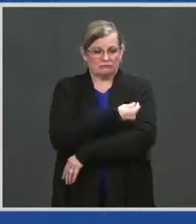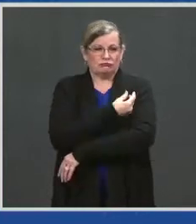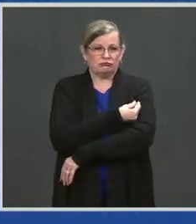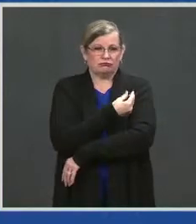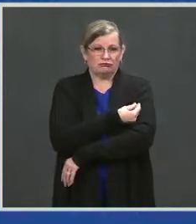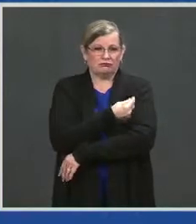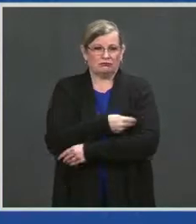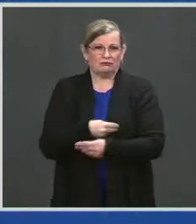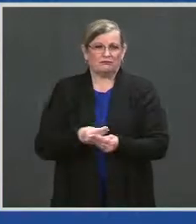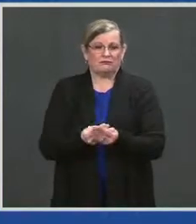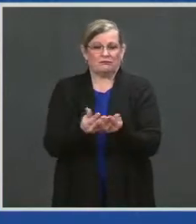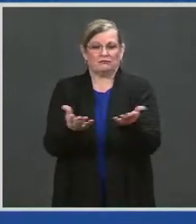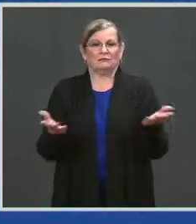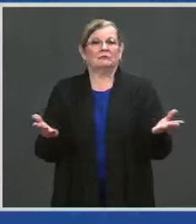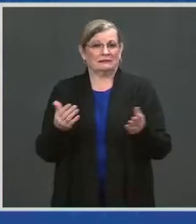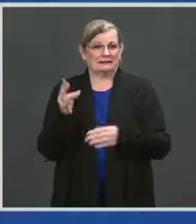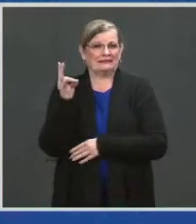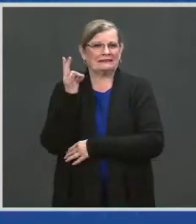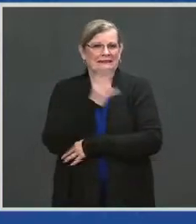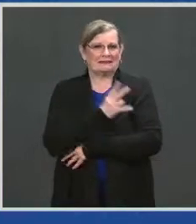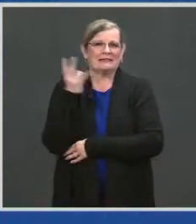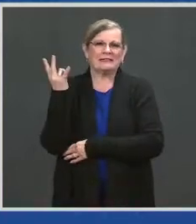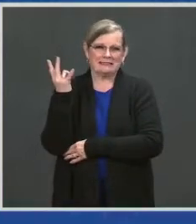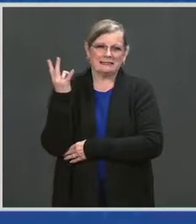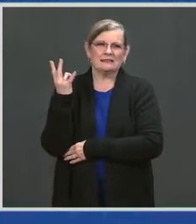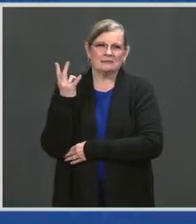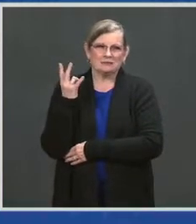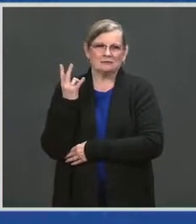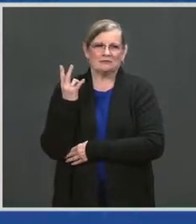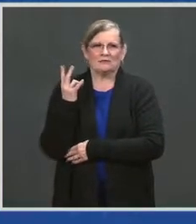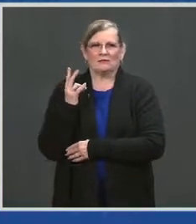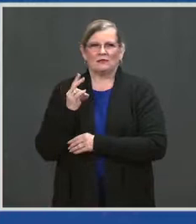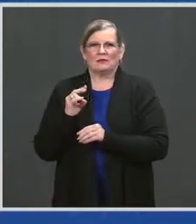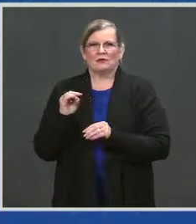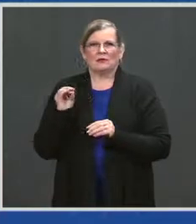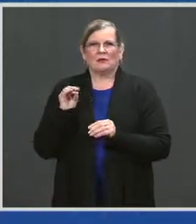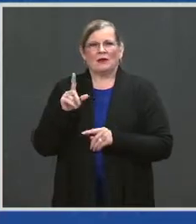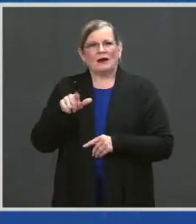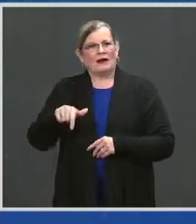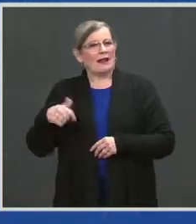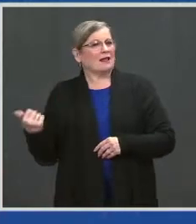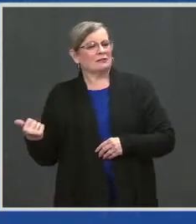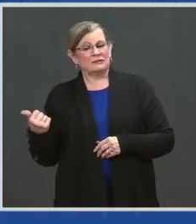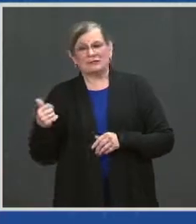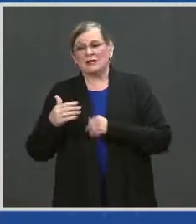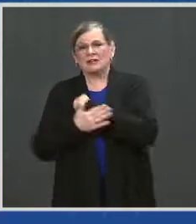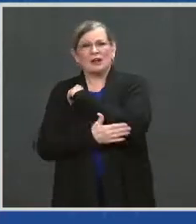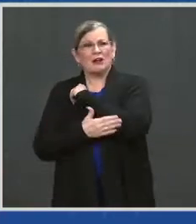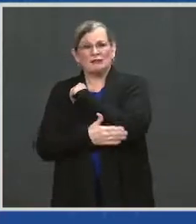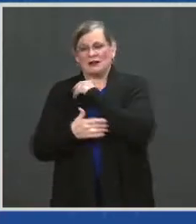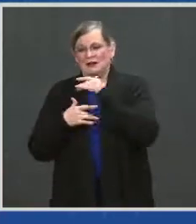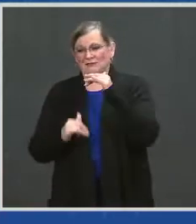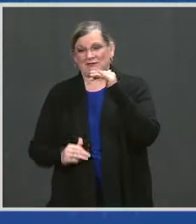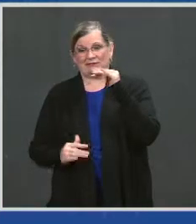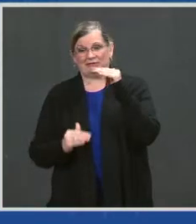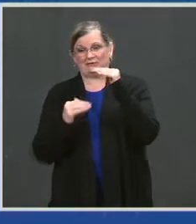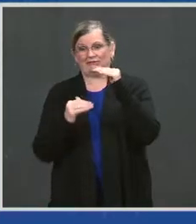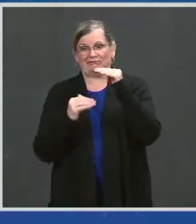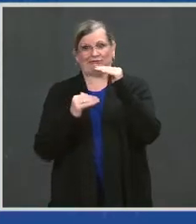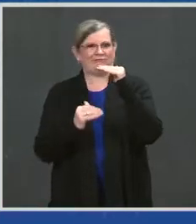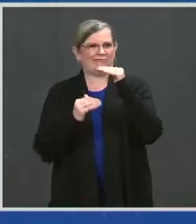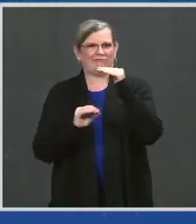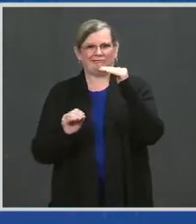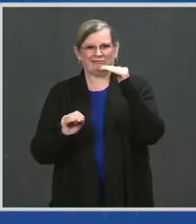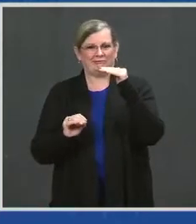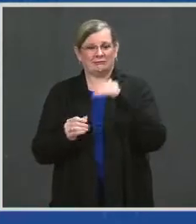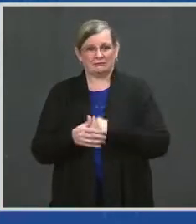million shots in a week. No other country has come close to doing that. So we made significant progress on that front, but